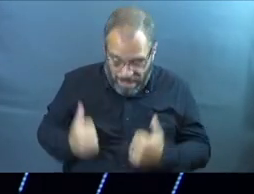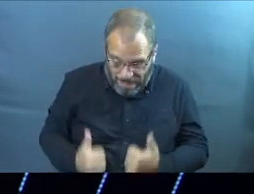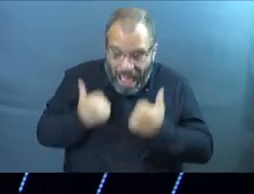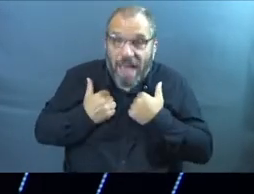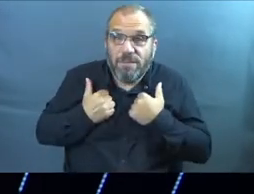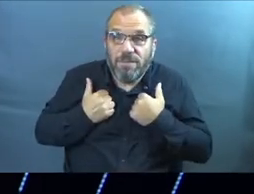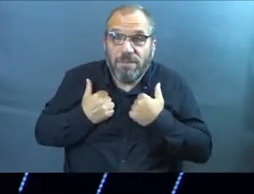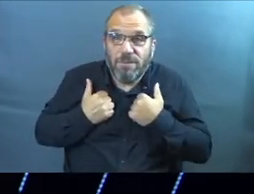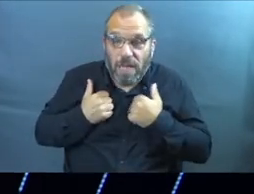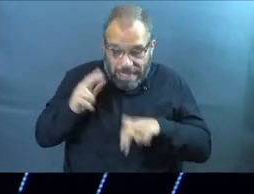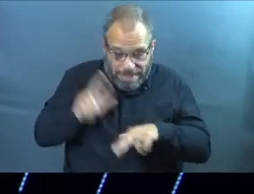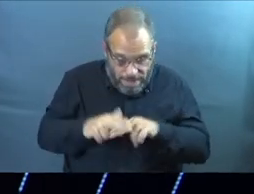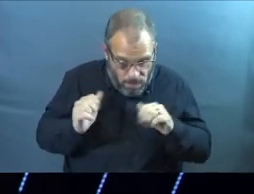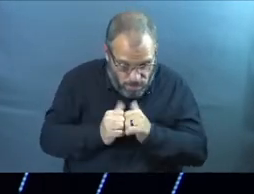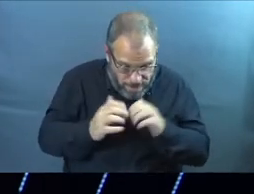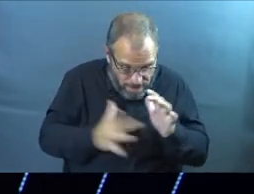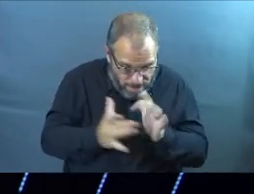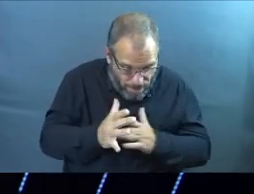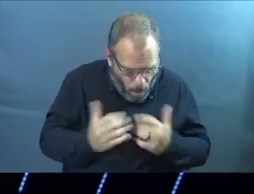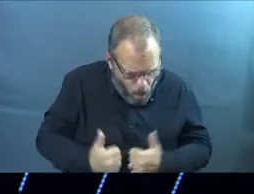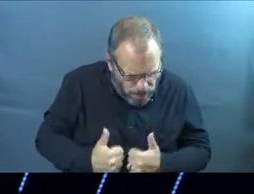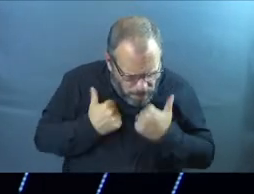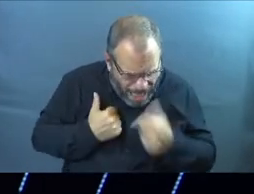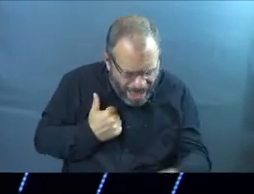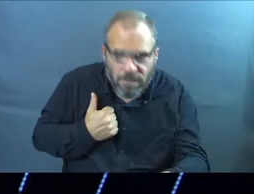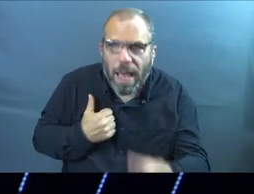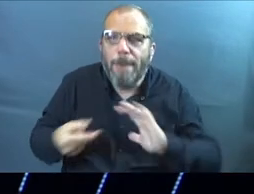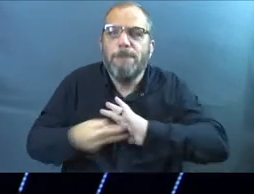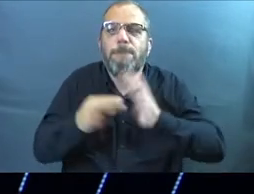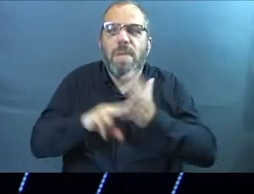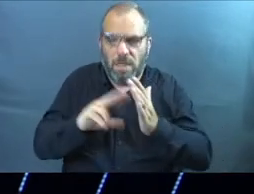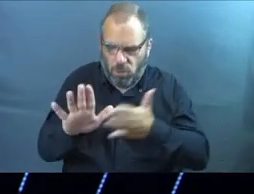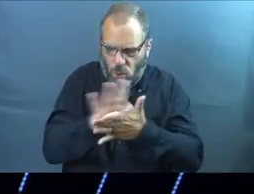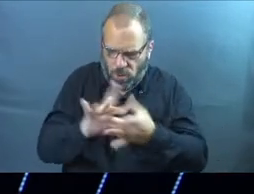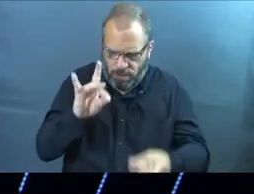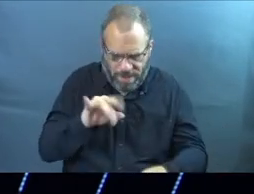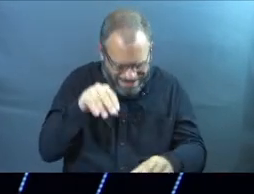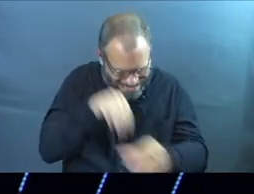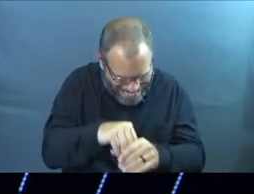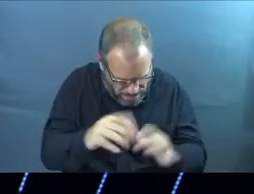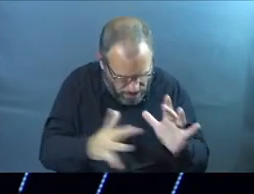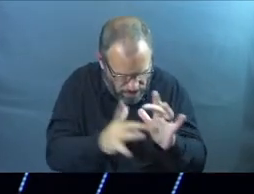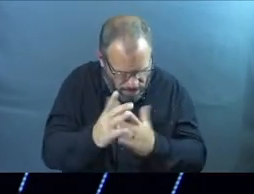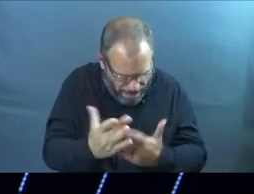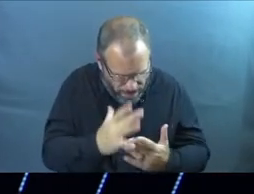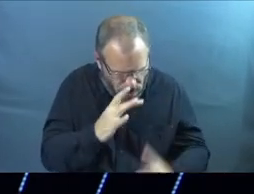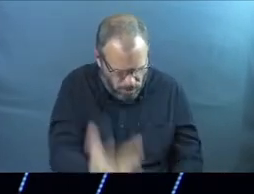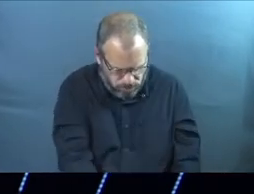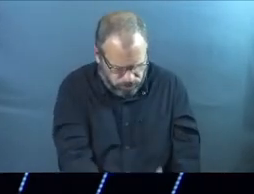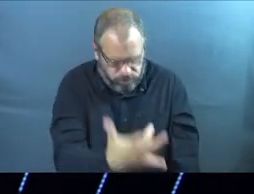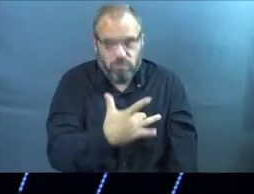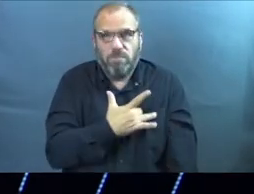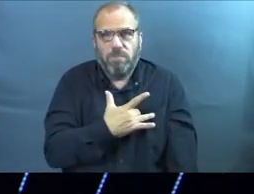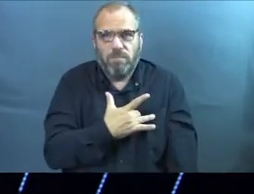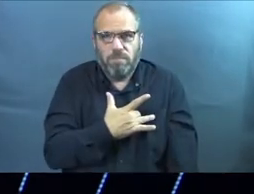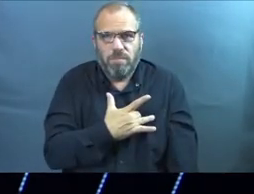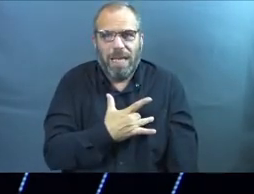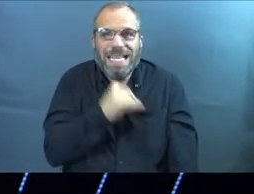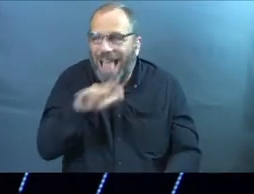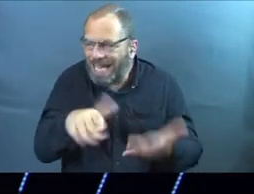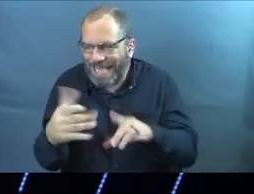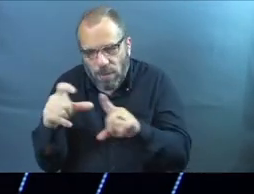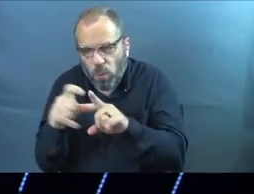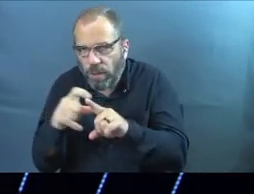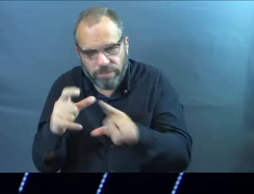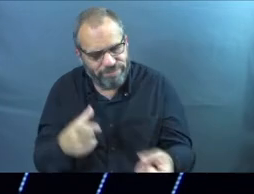alive. You sit down with the Bible, it's alive. What does that mean? It means the Holy Spirit's in it, speaking to you through it. It's not dead